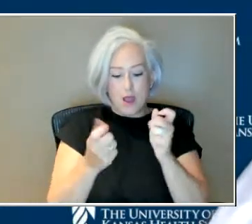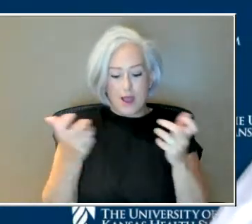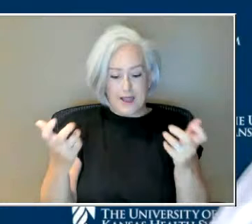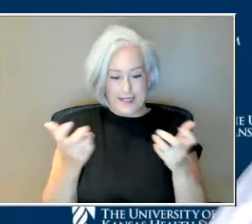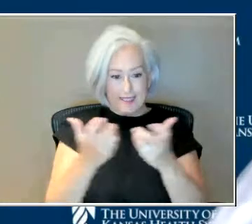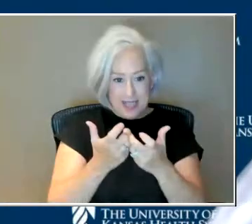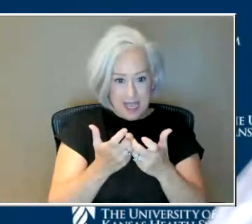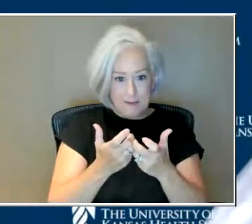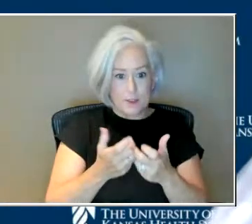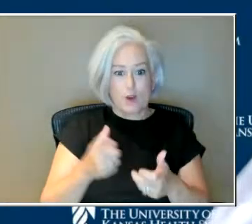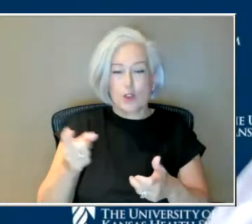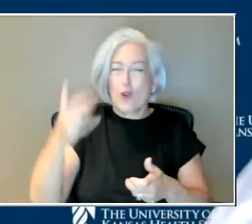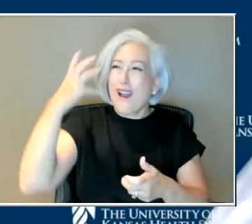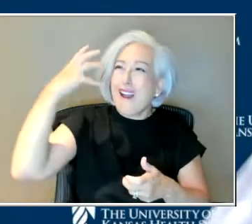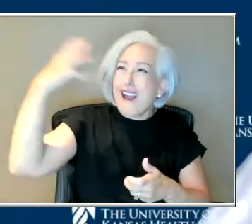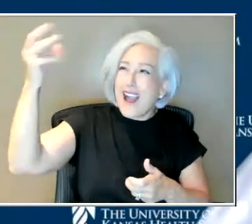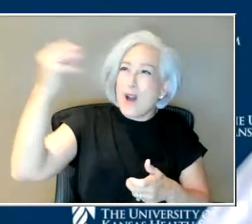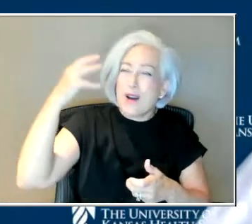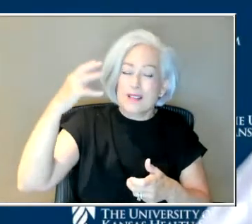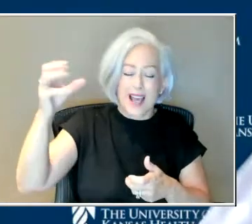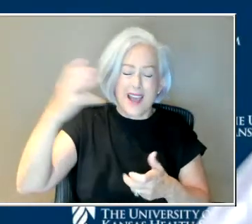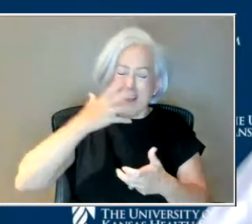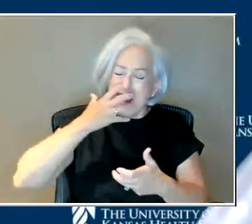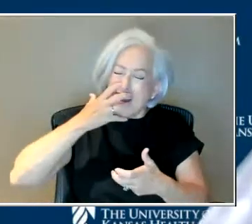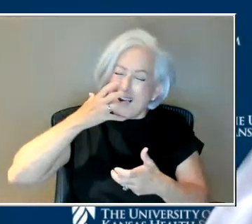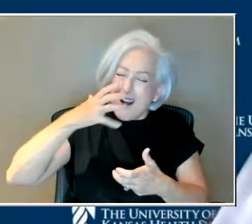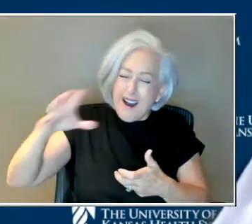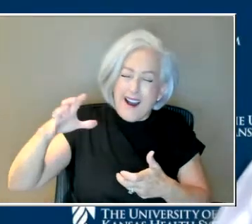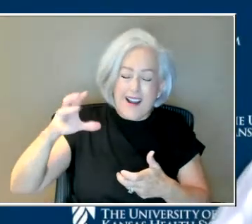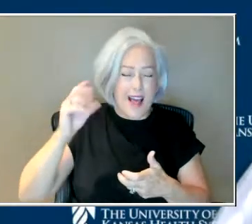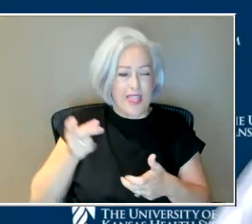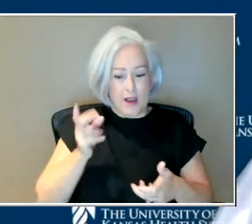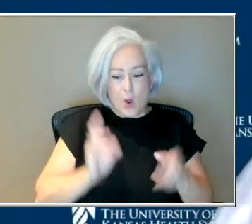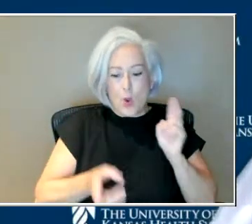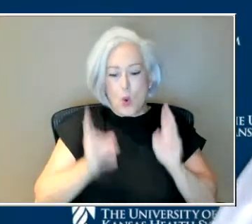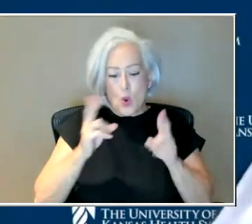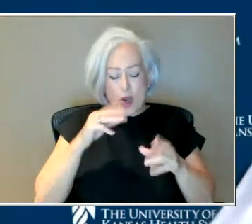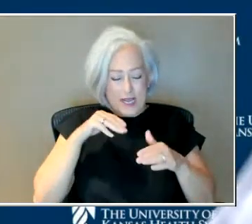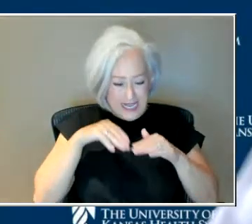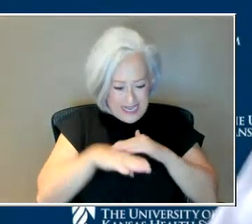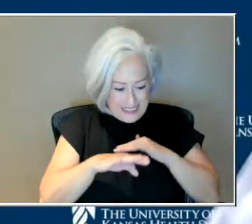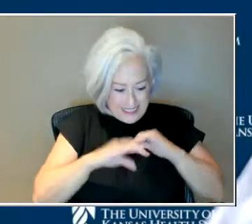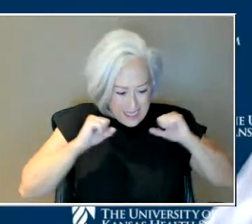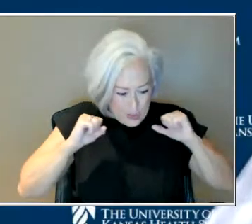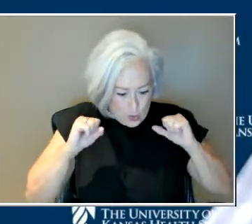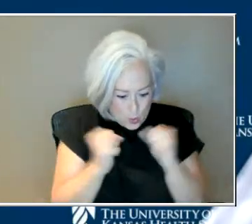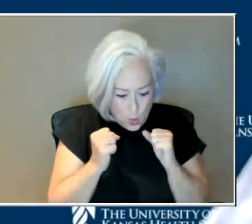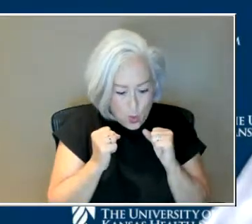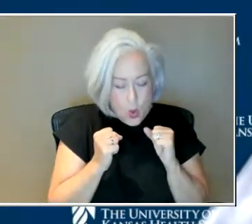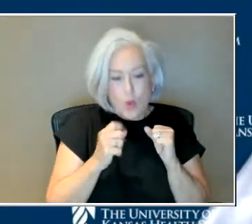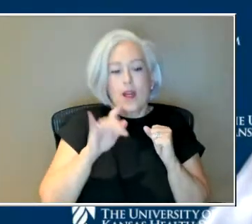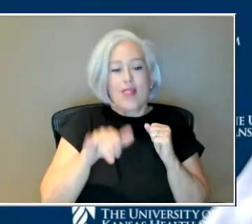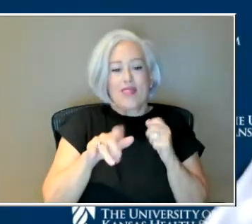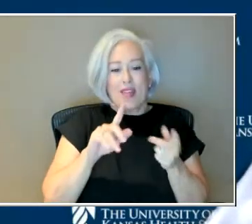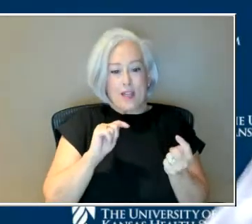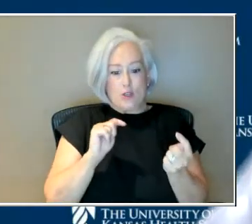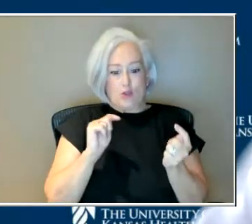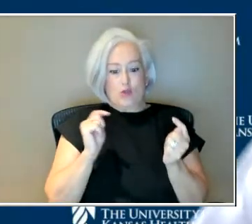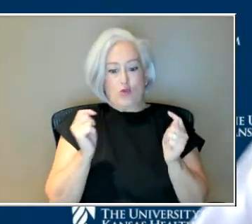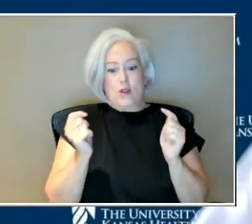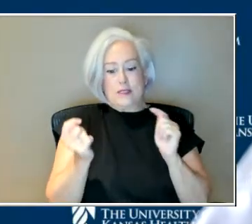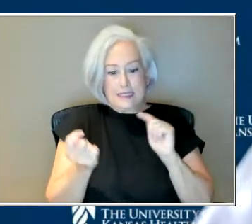step into your perfectly air-conditioned home or building, that transition period is a very vulnerable period for people to get very